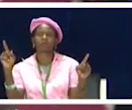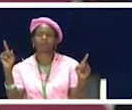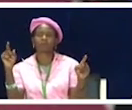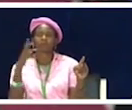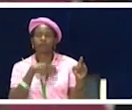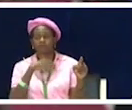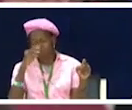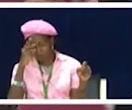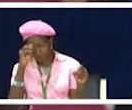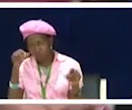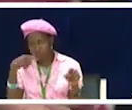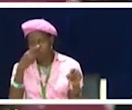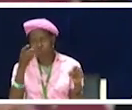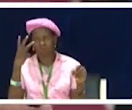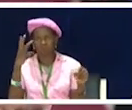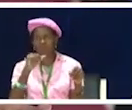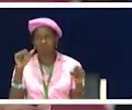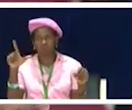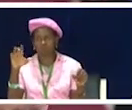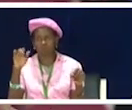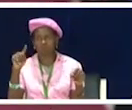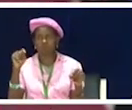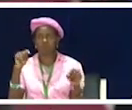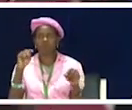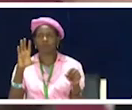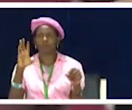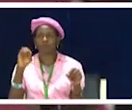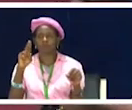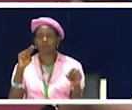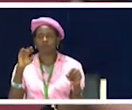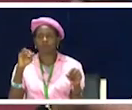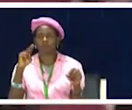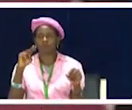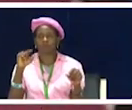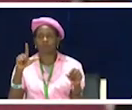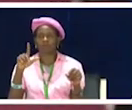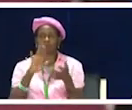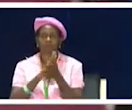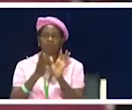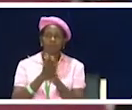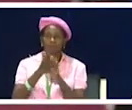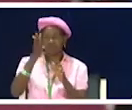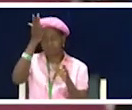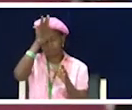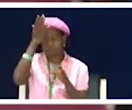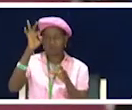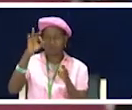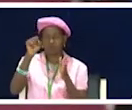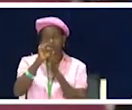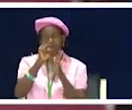And the man who was a lieutenant colonel became head of state.